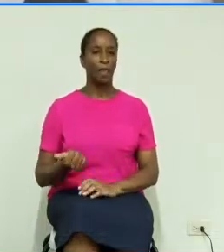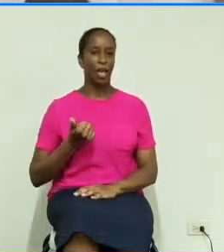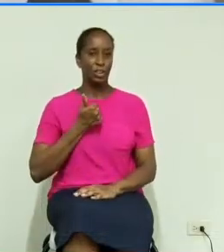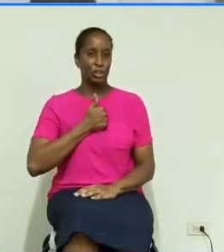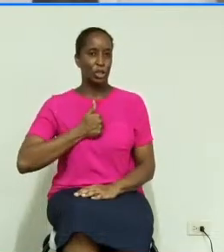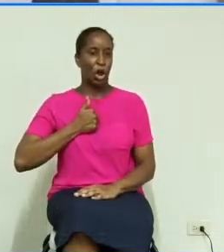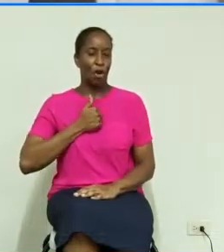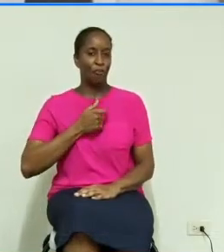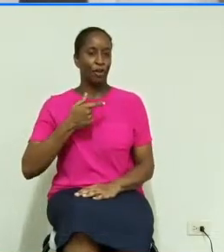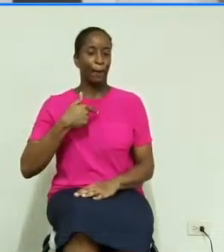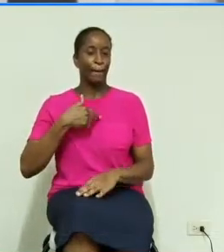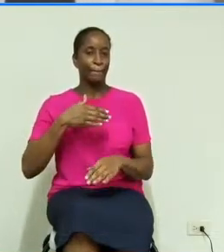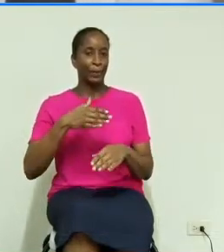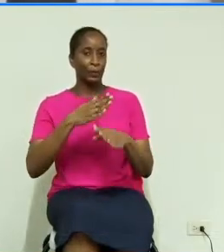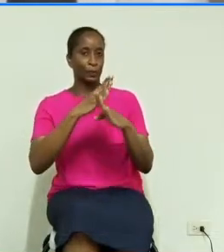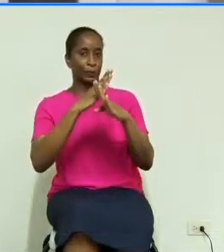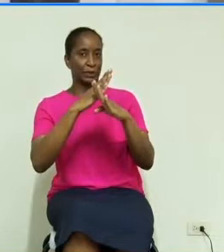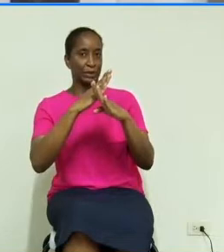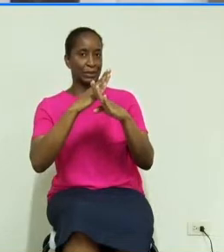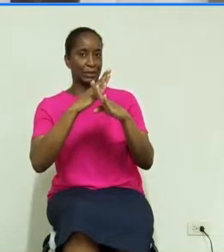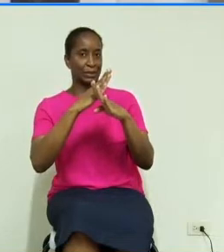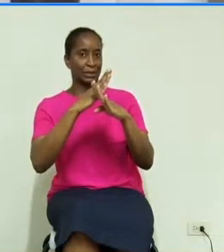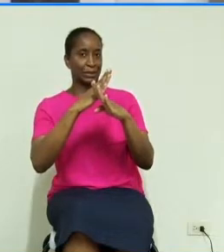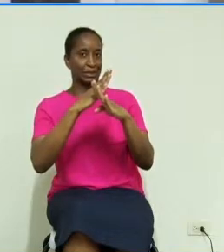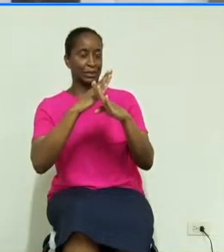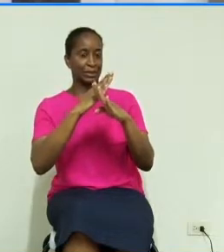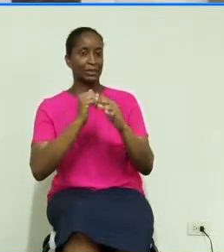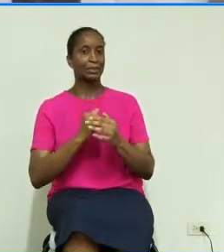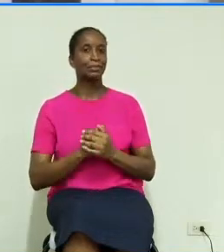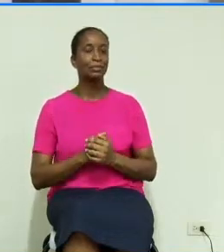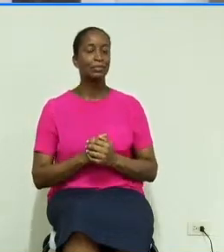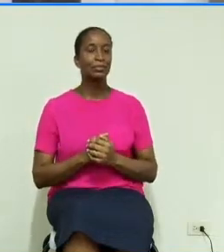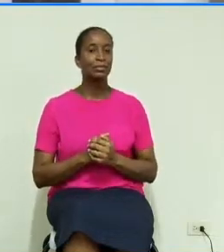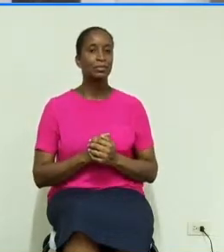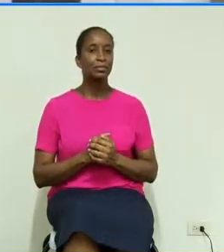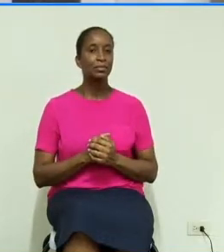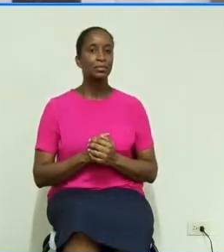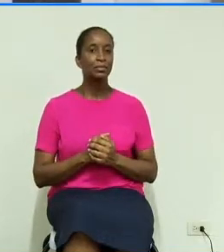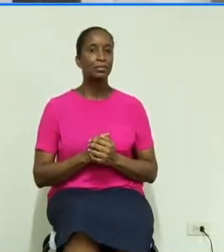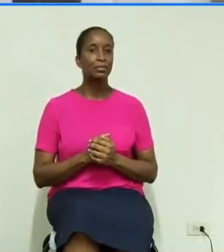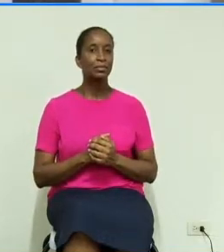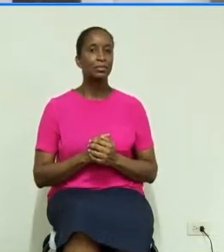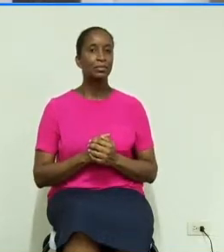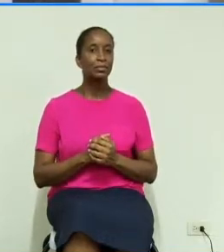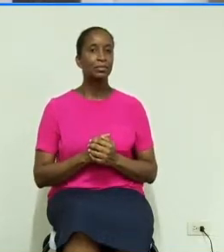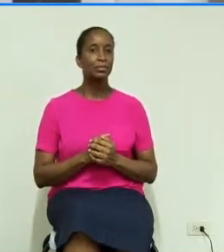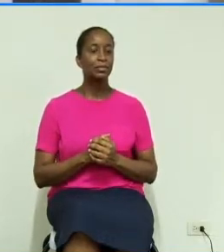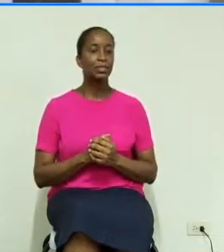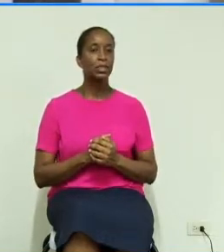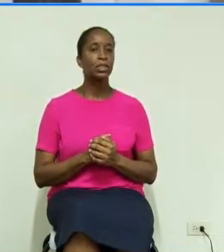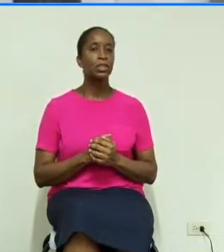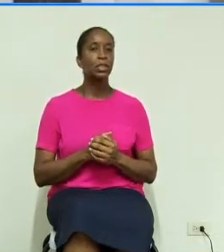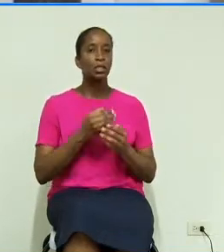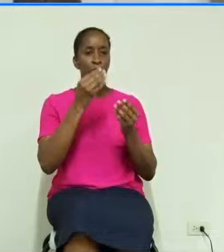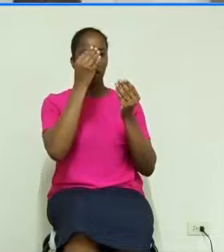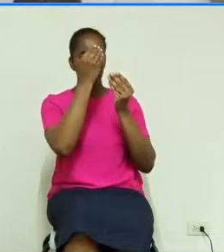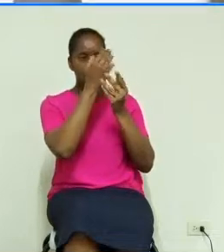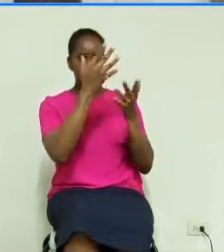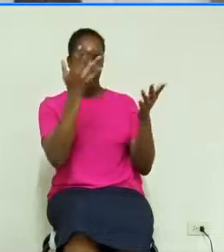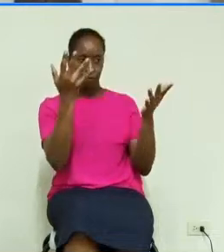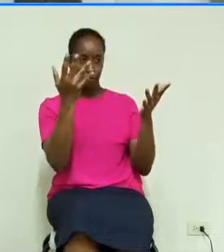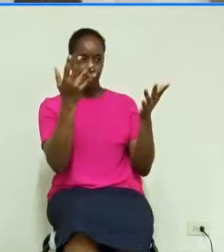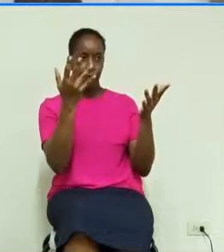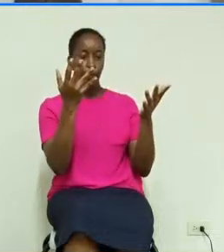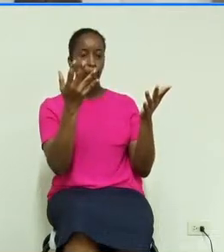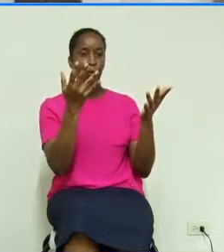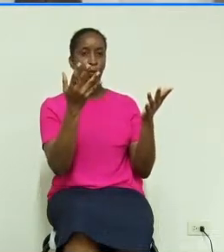Brathwaite. To the streaming team, apparently there is a difficulty on one of the YouTube channels. We're not being heard